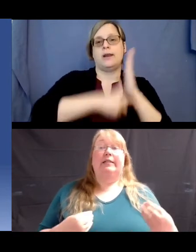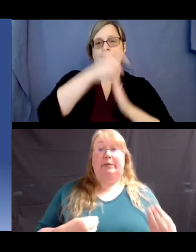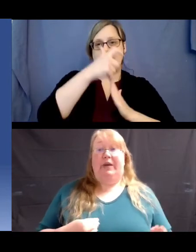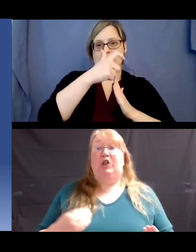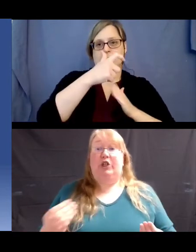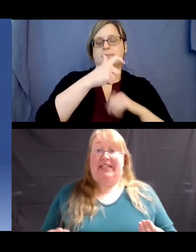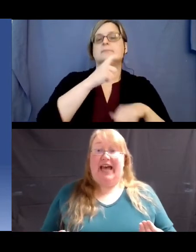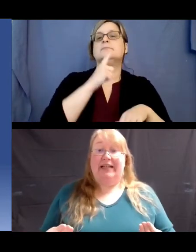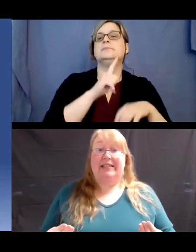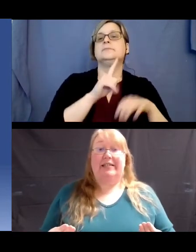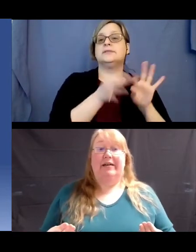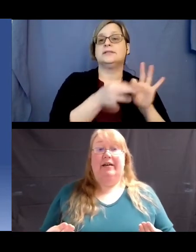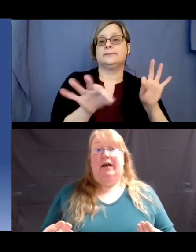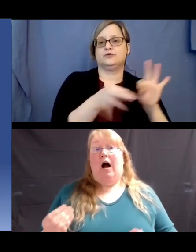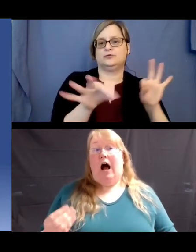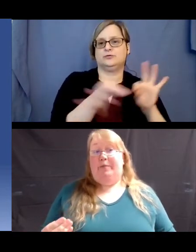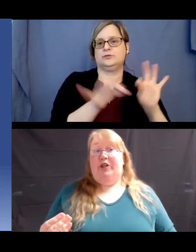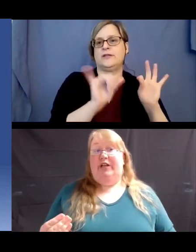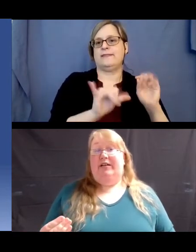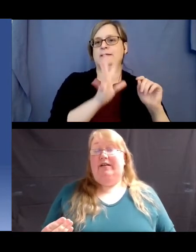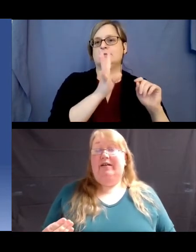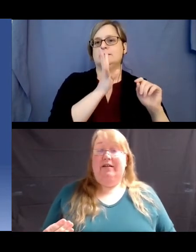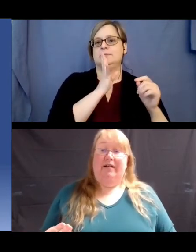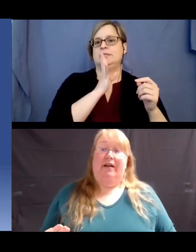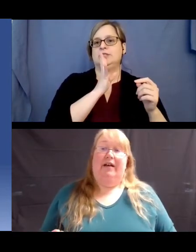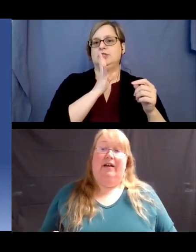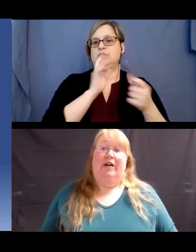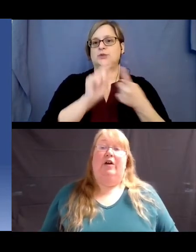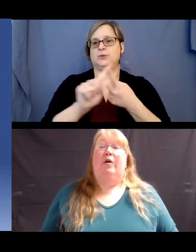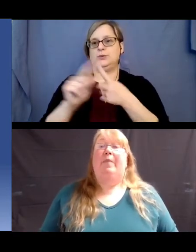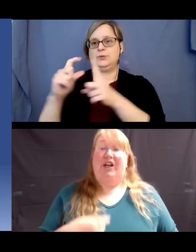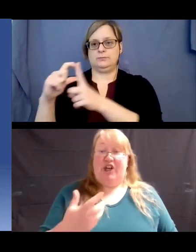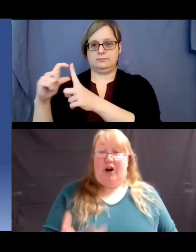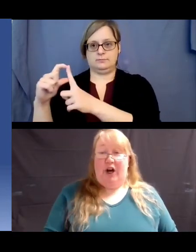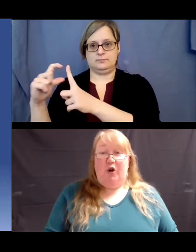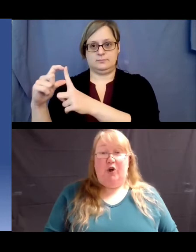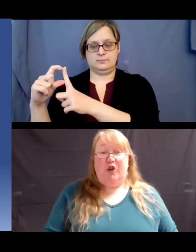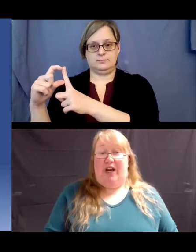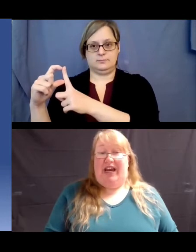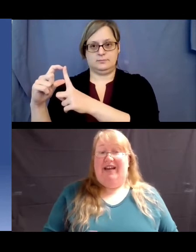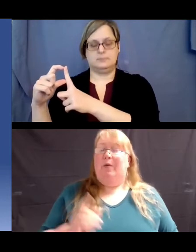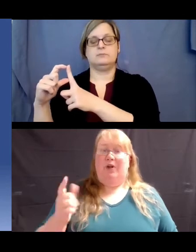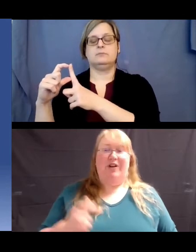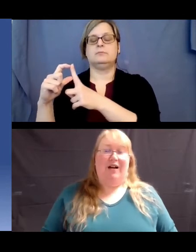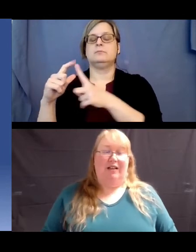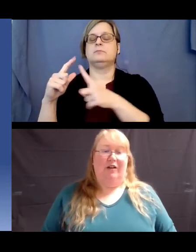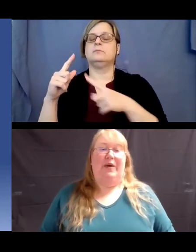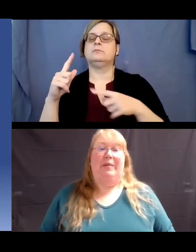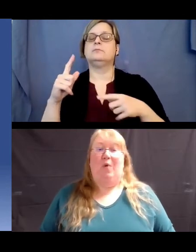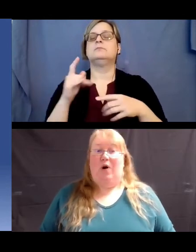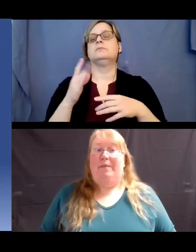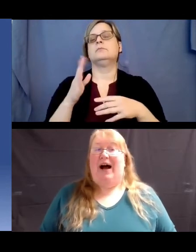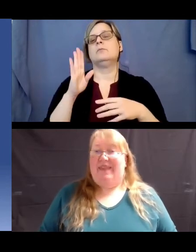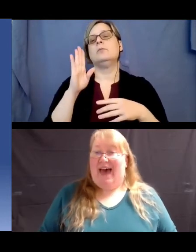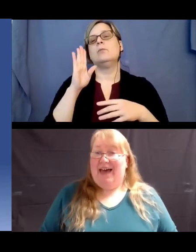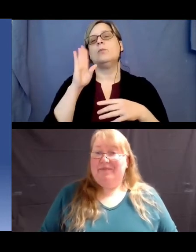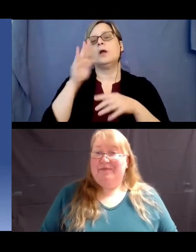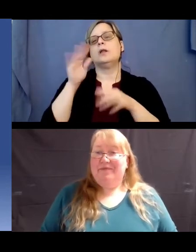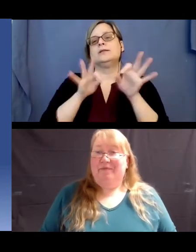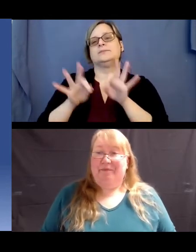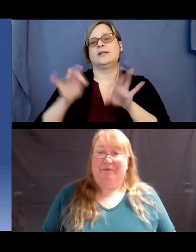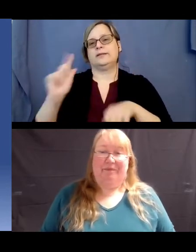that speech-to-text option by sharing your screen. And we'll talk a little bit more about